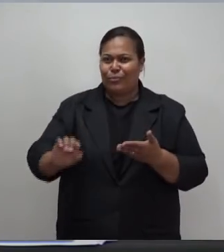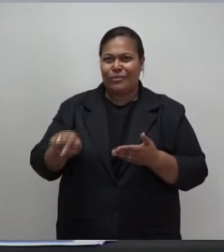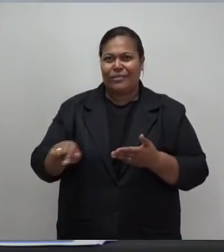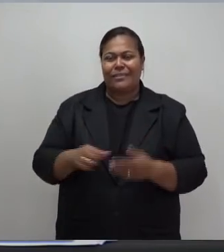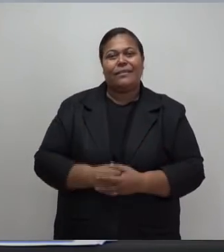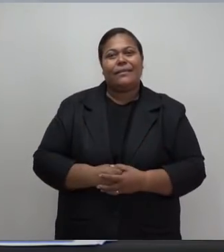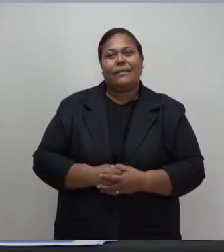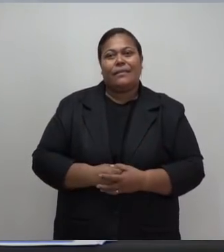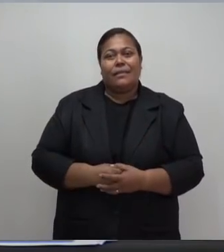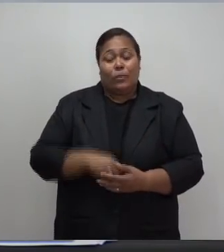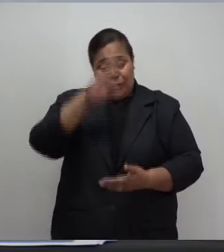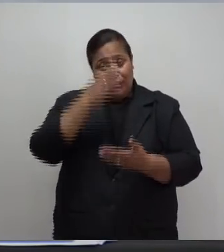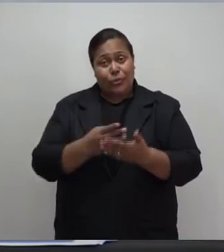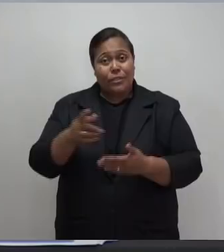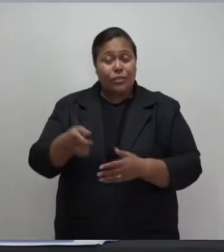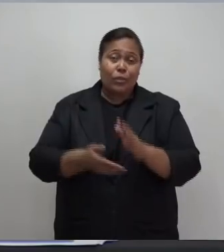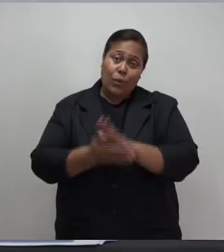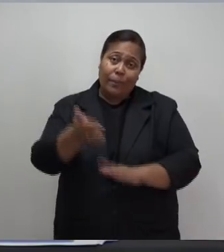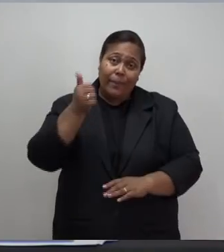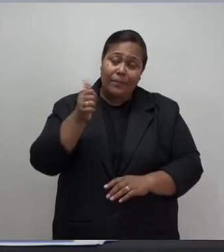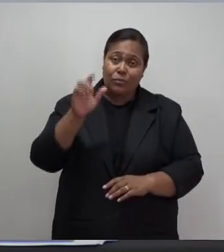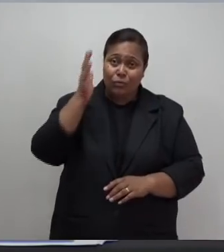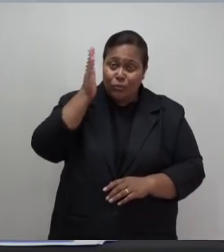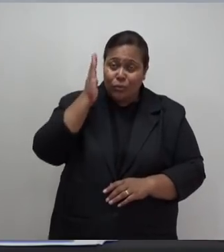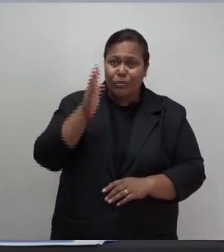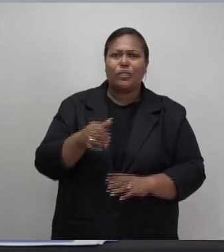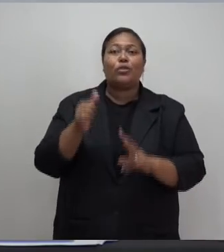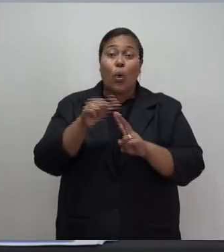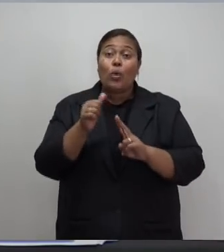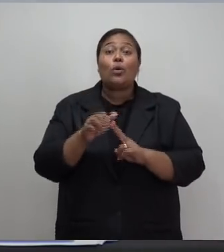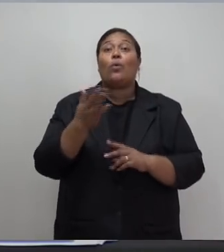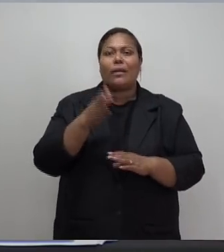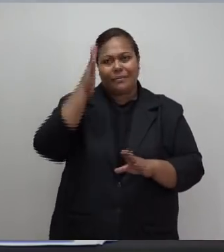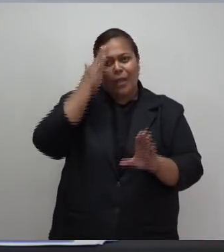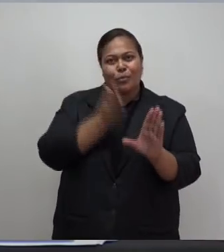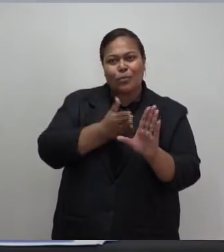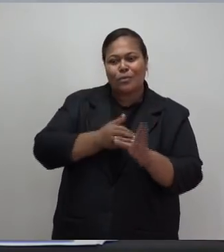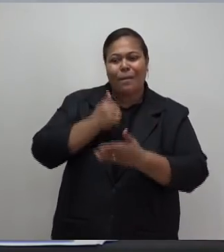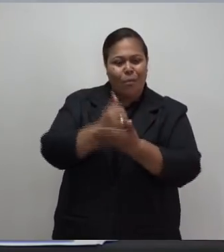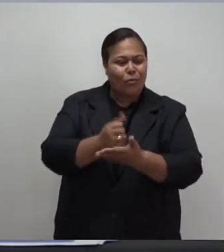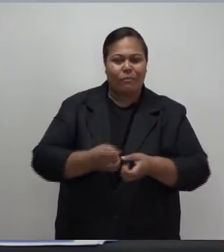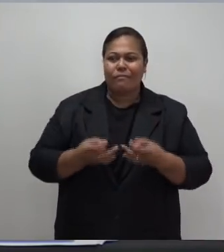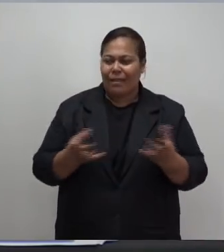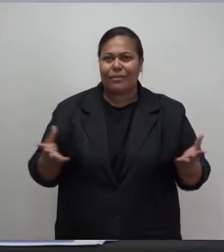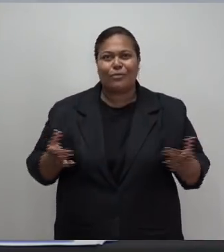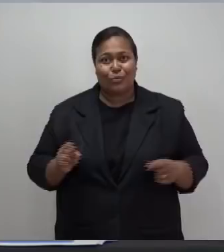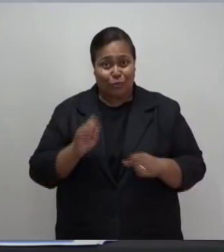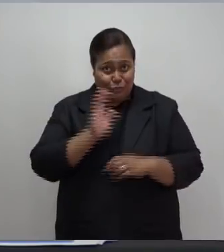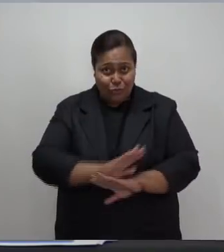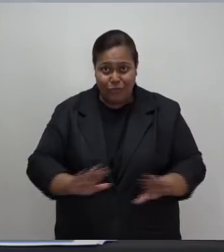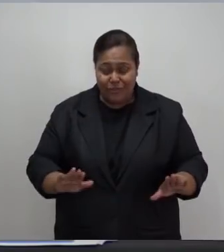return to classes, there will be also psychosocial support provided to our children, and of course this will be